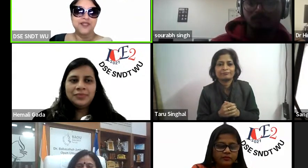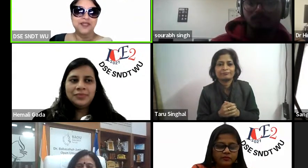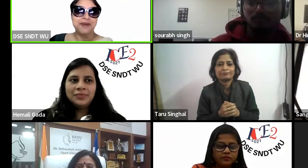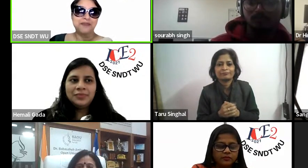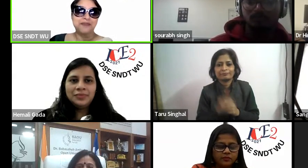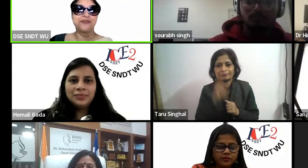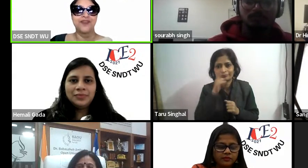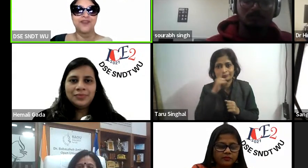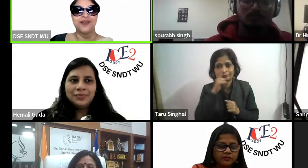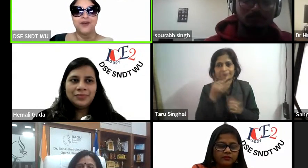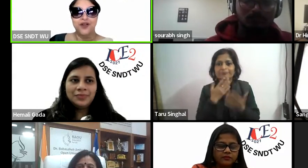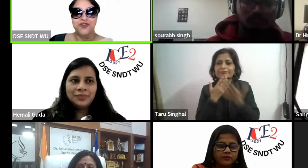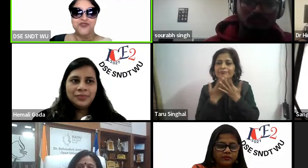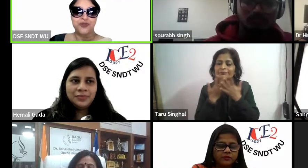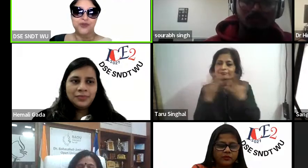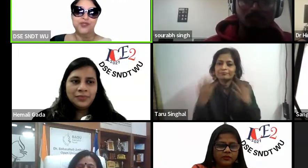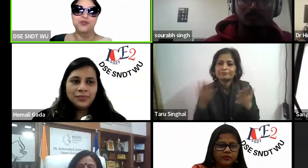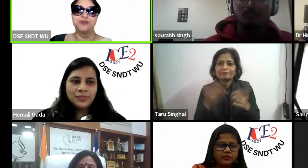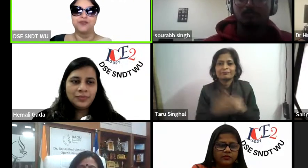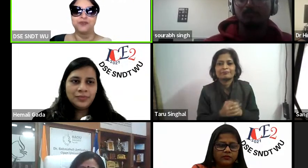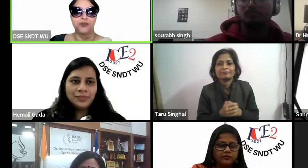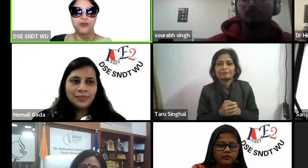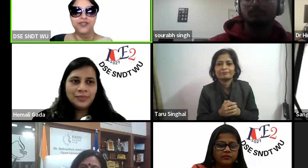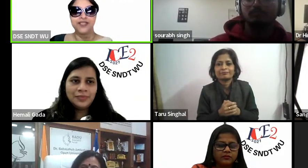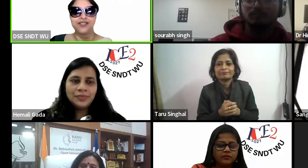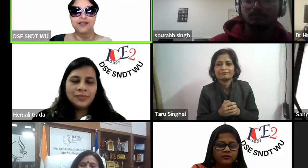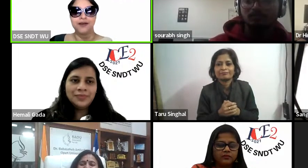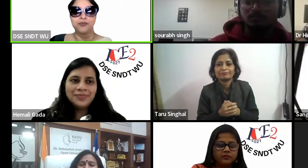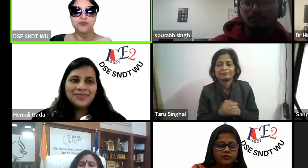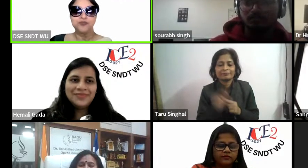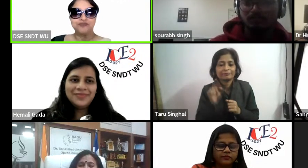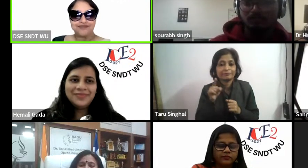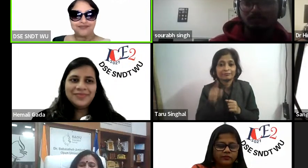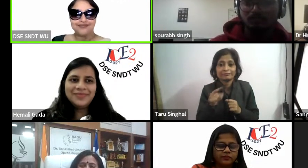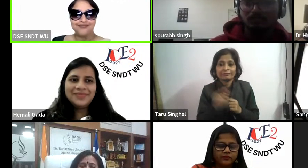Thank you, VC Madam, for those really